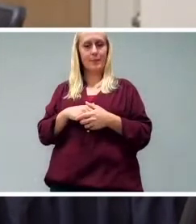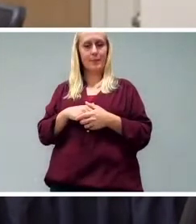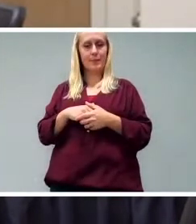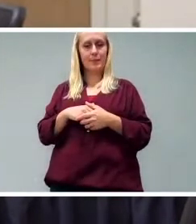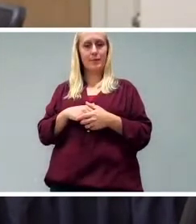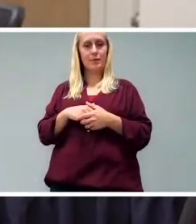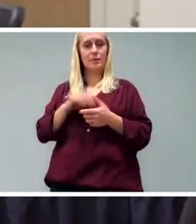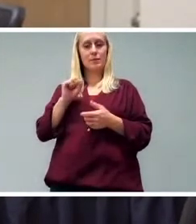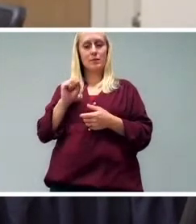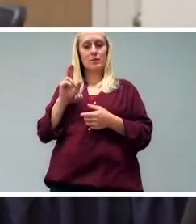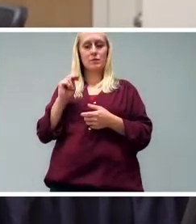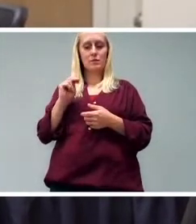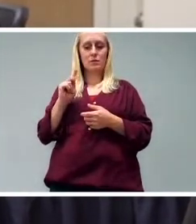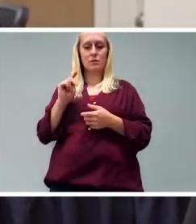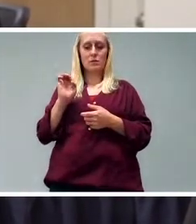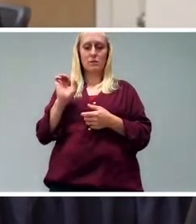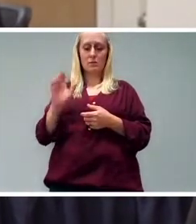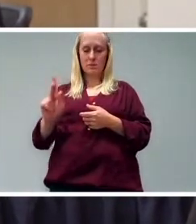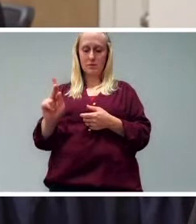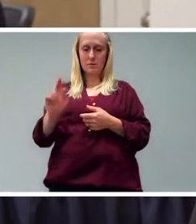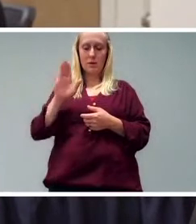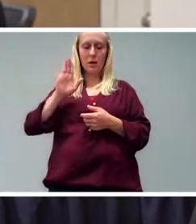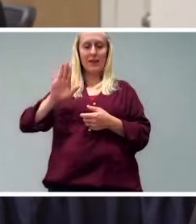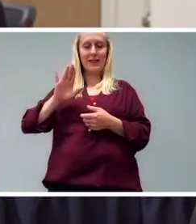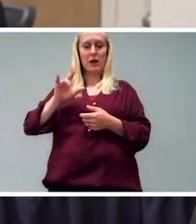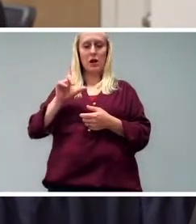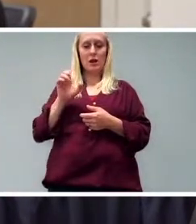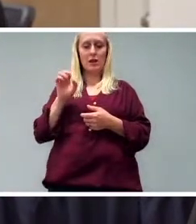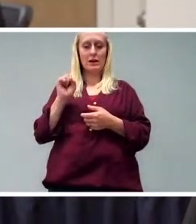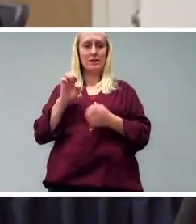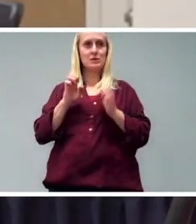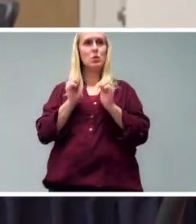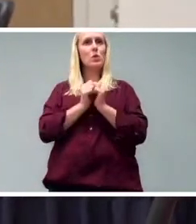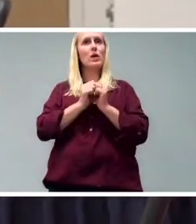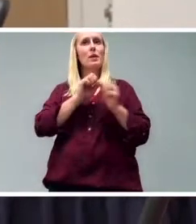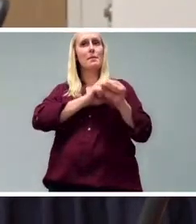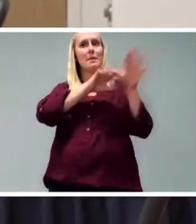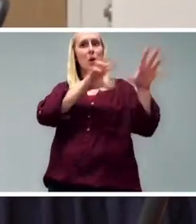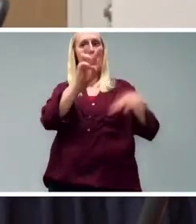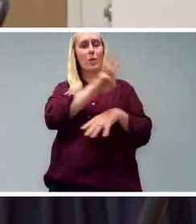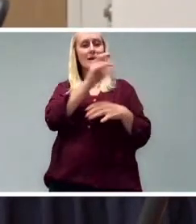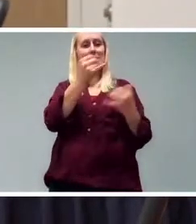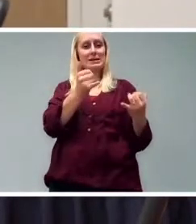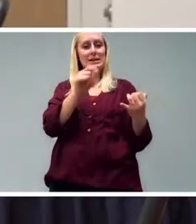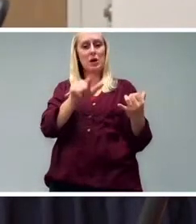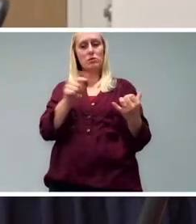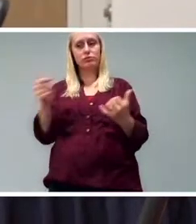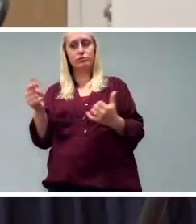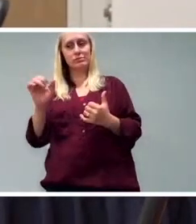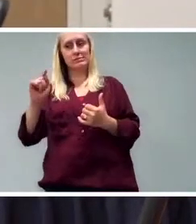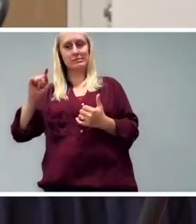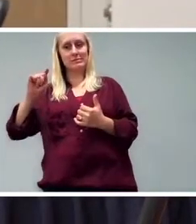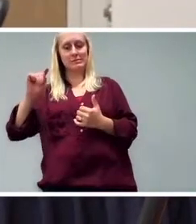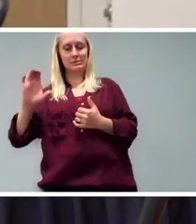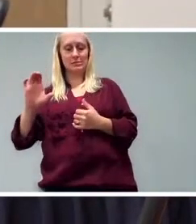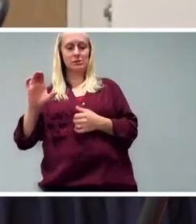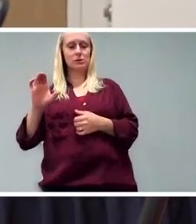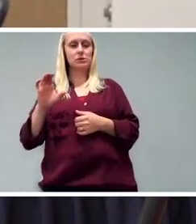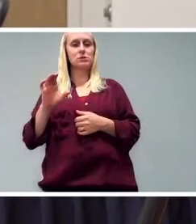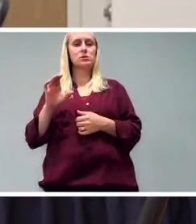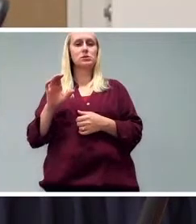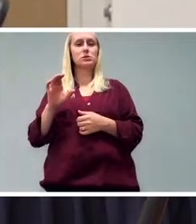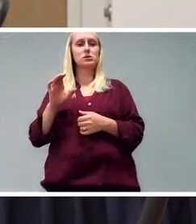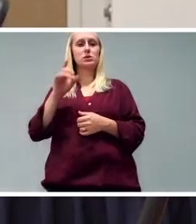SunTech, their lease with Mountain West and now with CRTC Tech, right, is